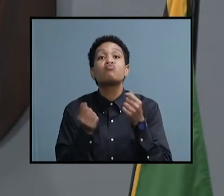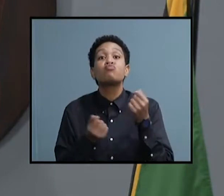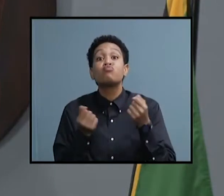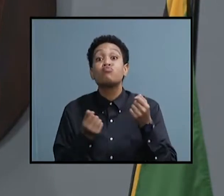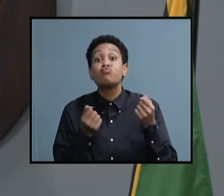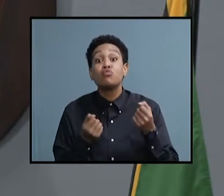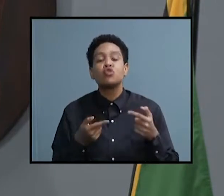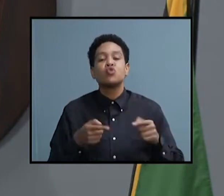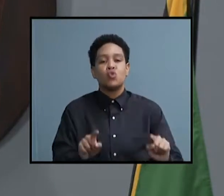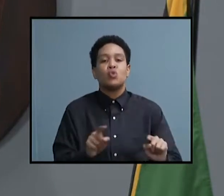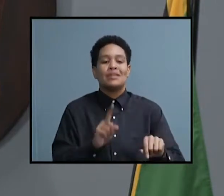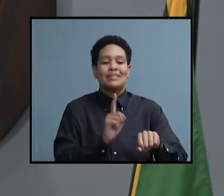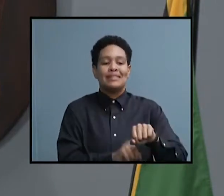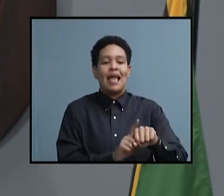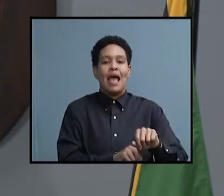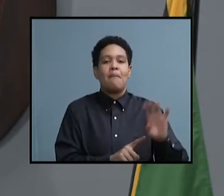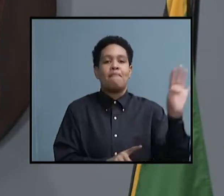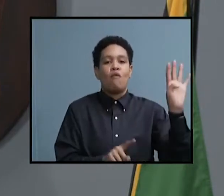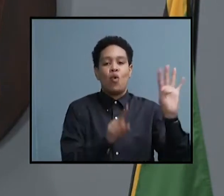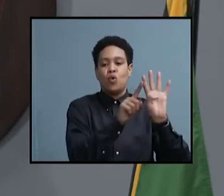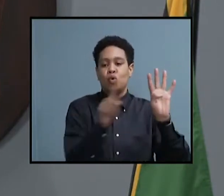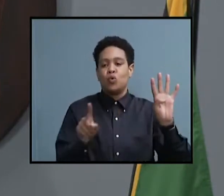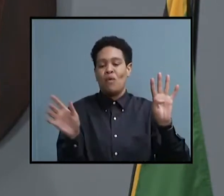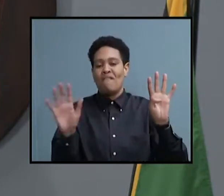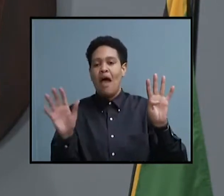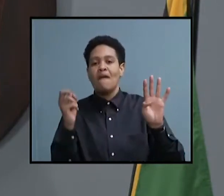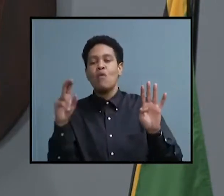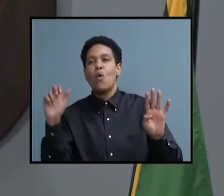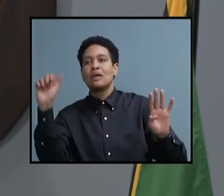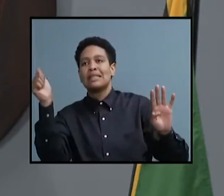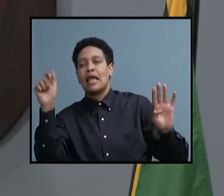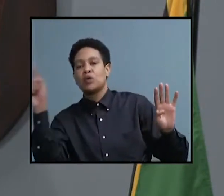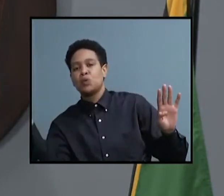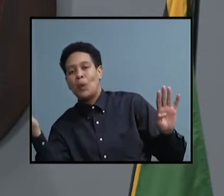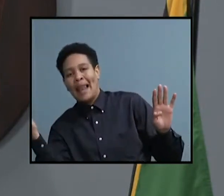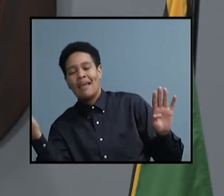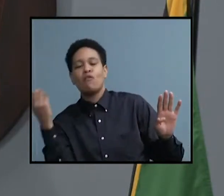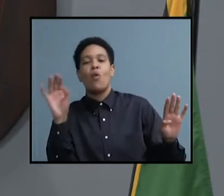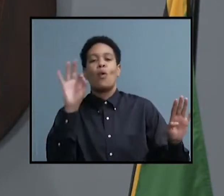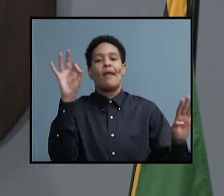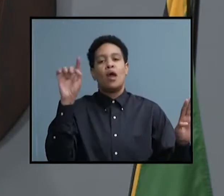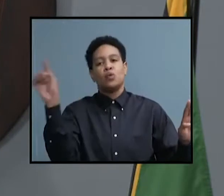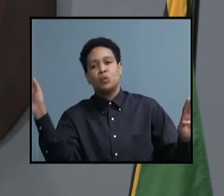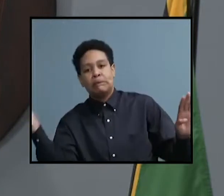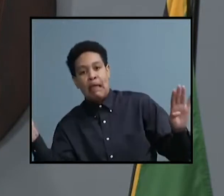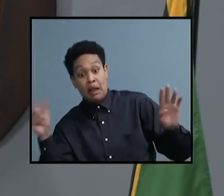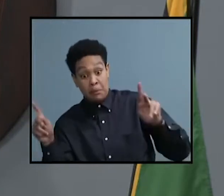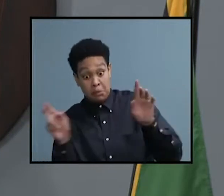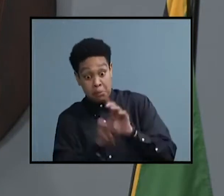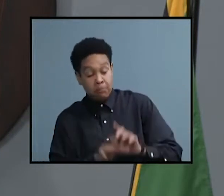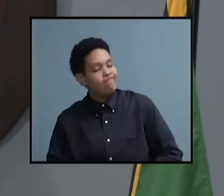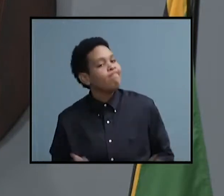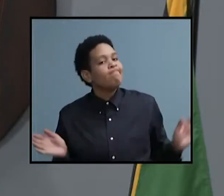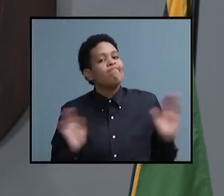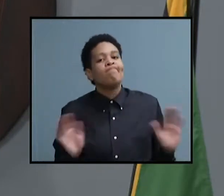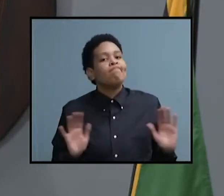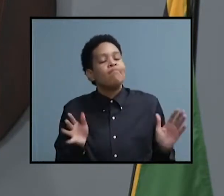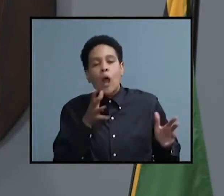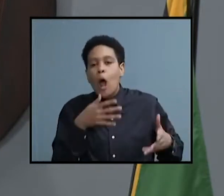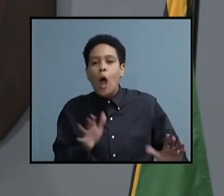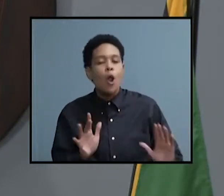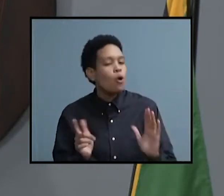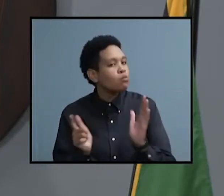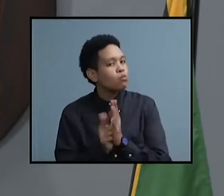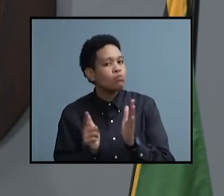vehicles during the additional 1 hour period allowed for transport operators to travel to and